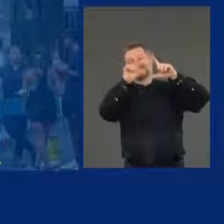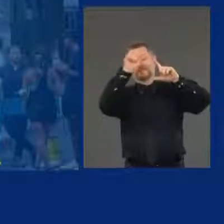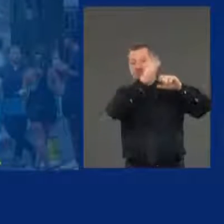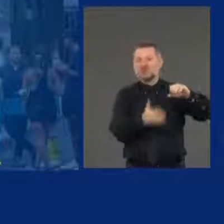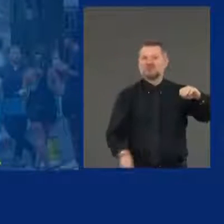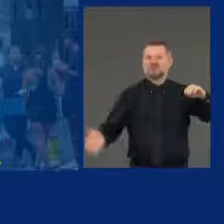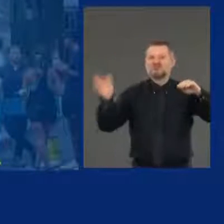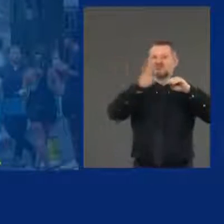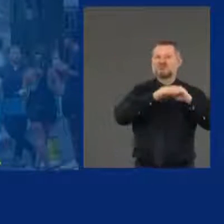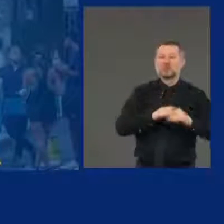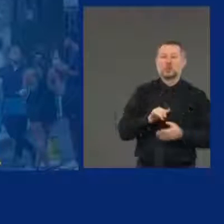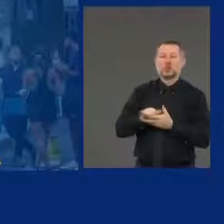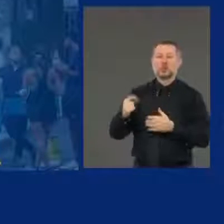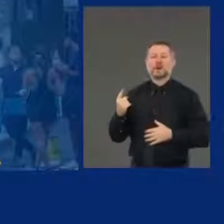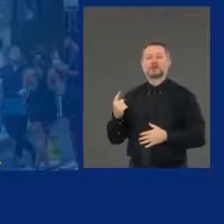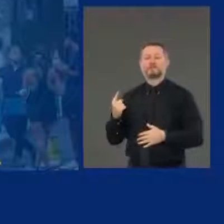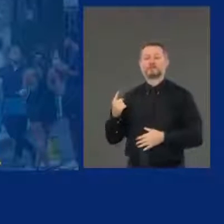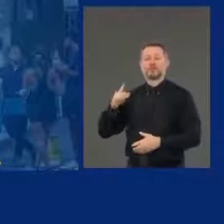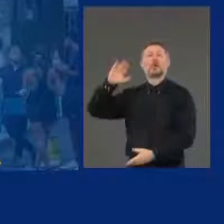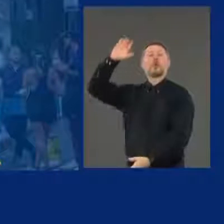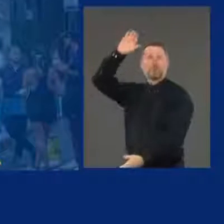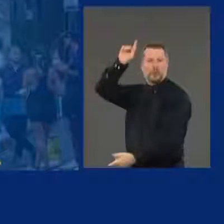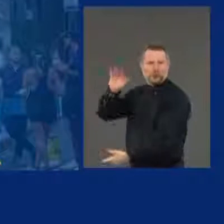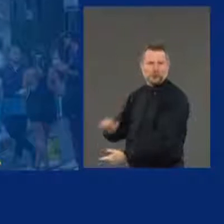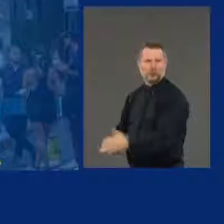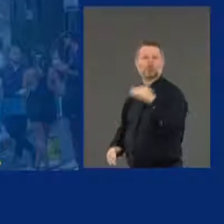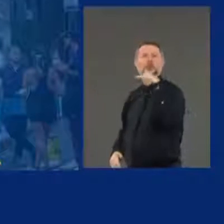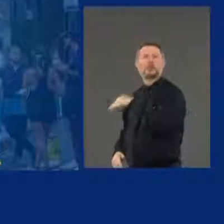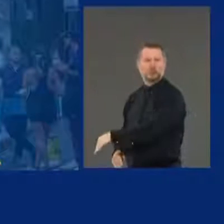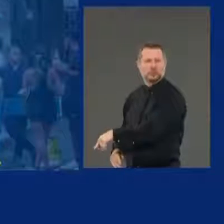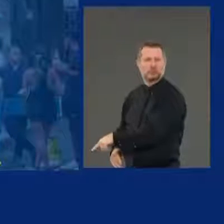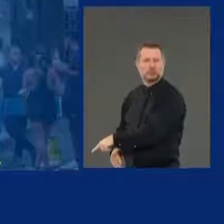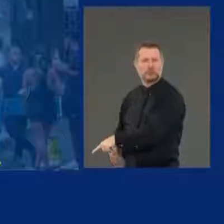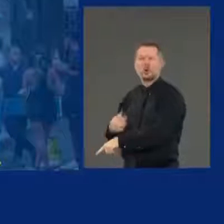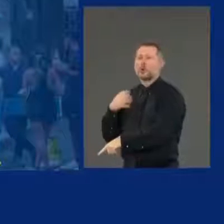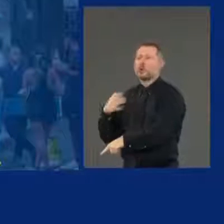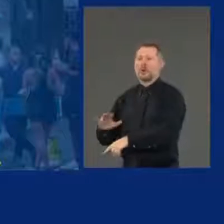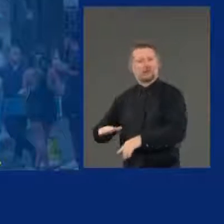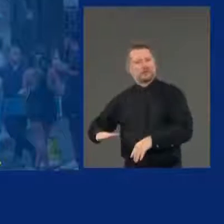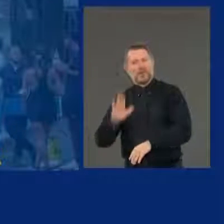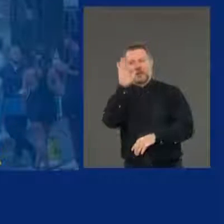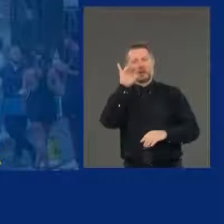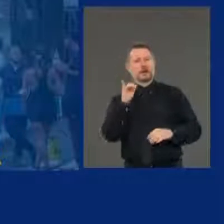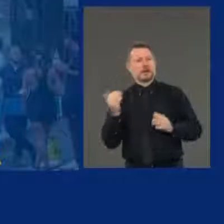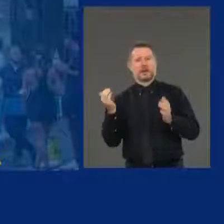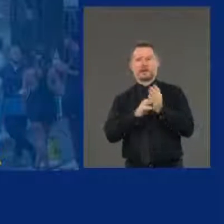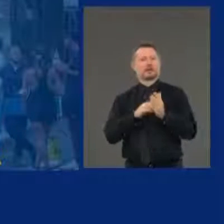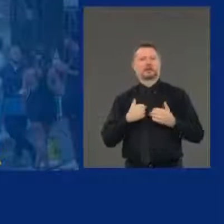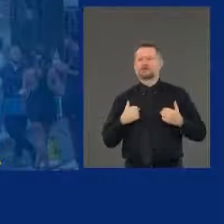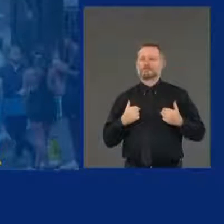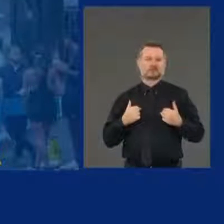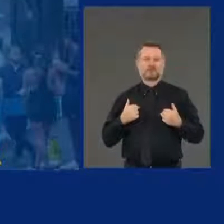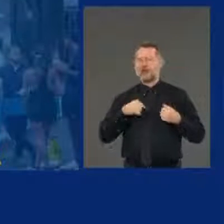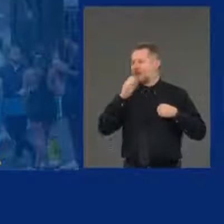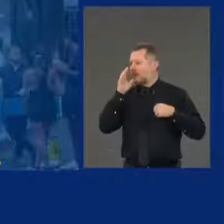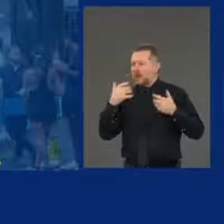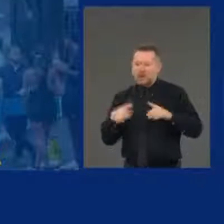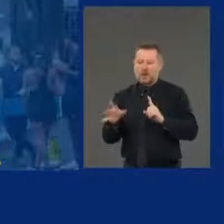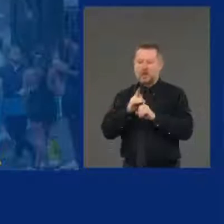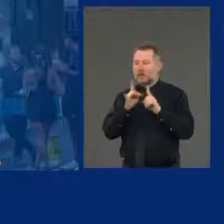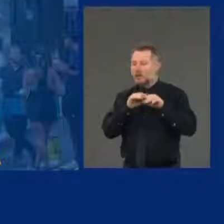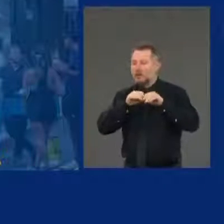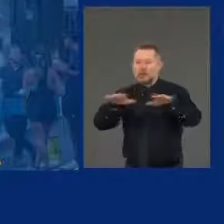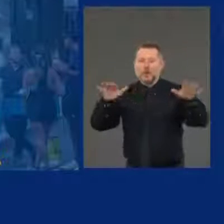exception. And we're not going to go back to that dark place because local government didn't do